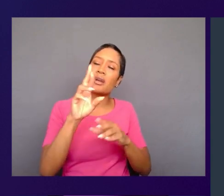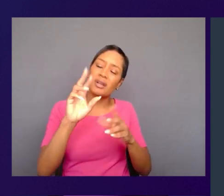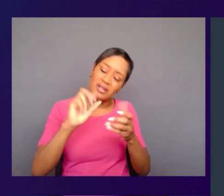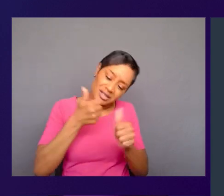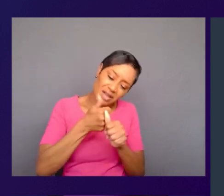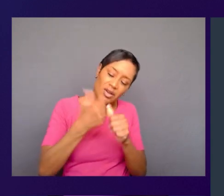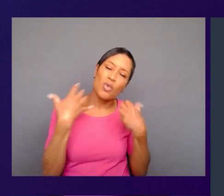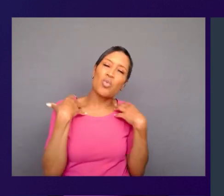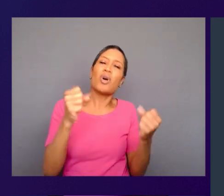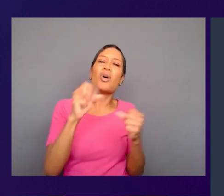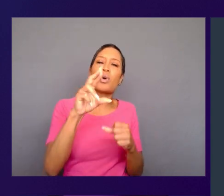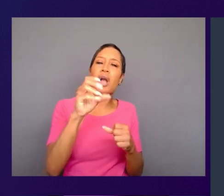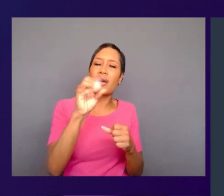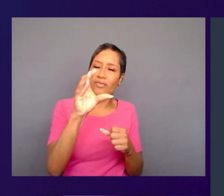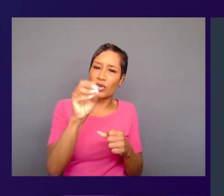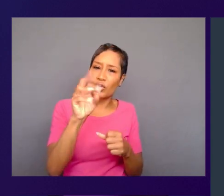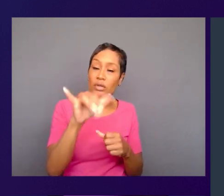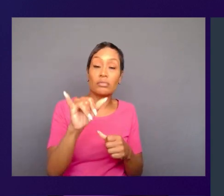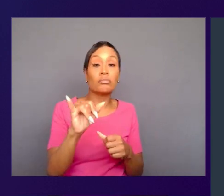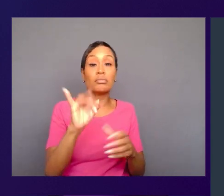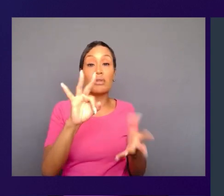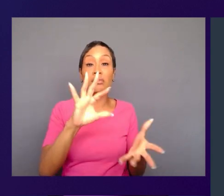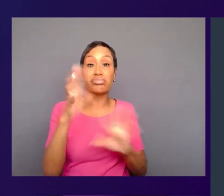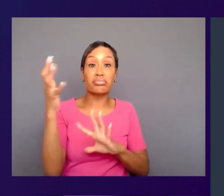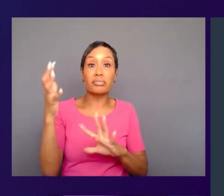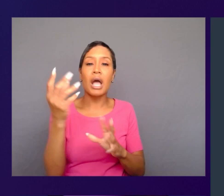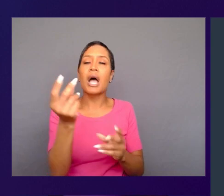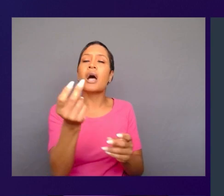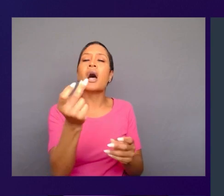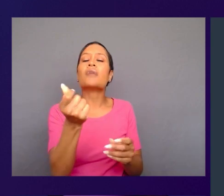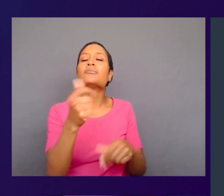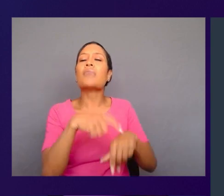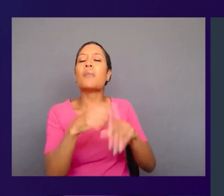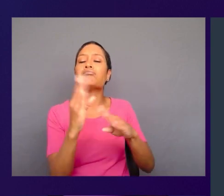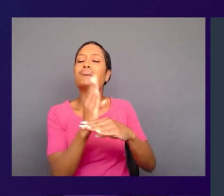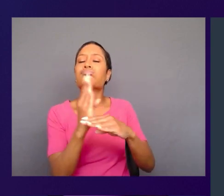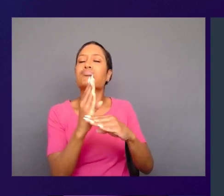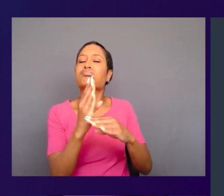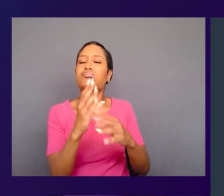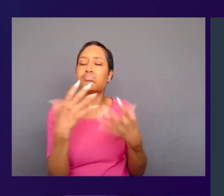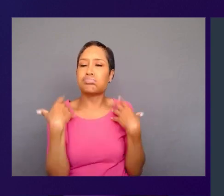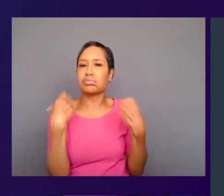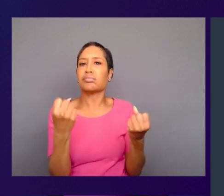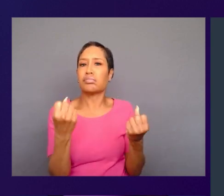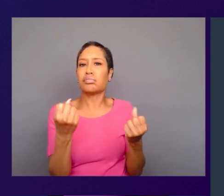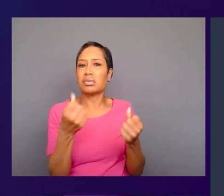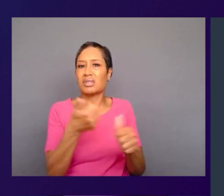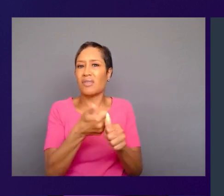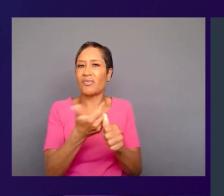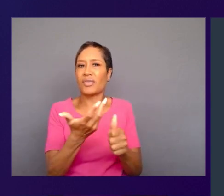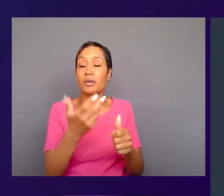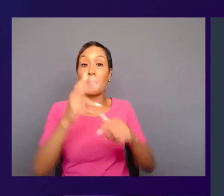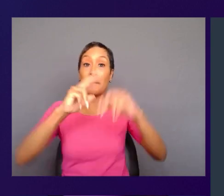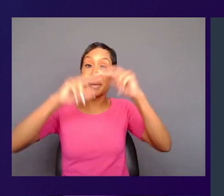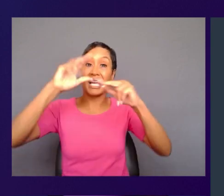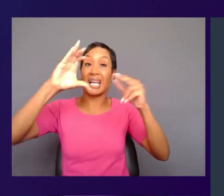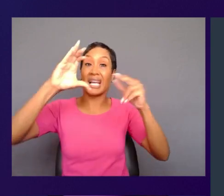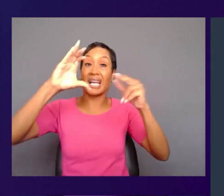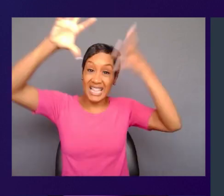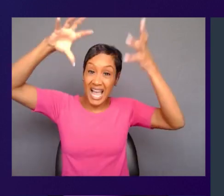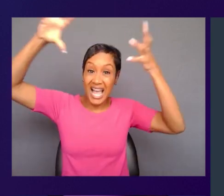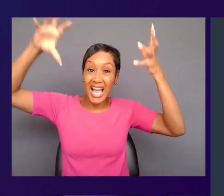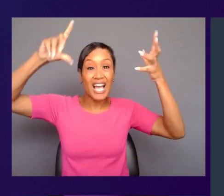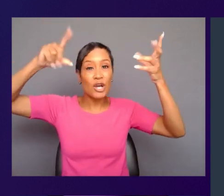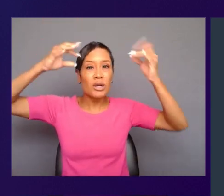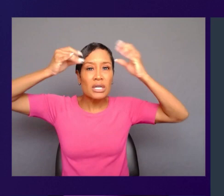how quickly can you come back up? So as you build things in the cloud, it's really important to be aware of how